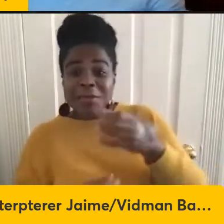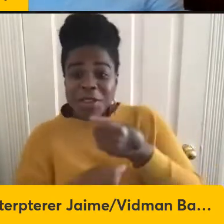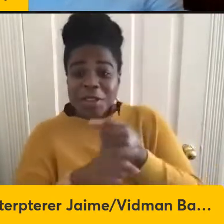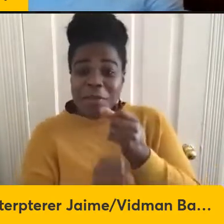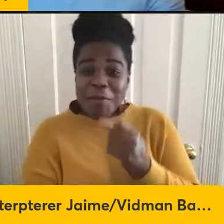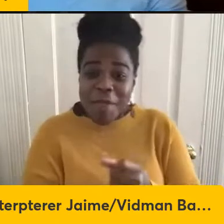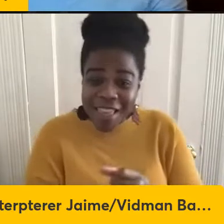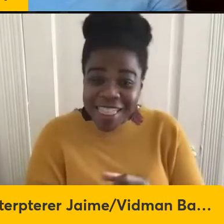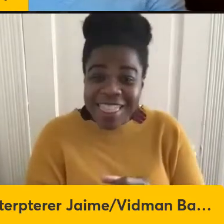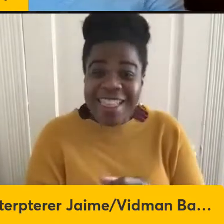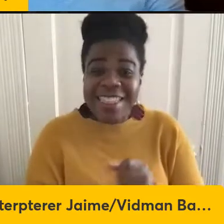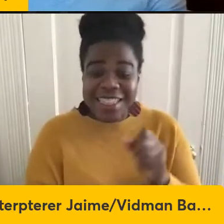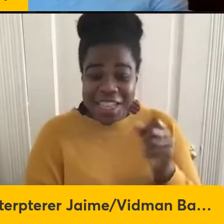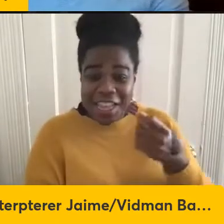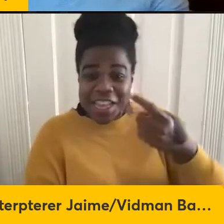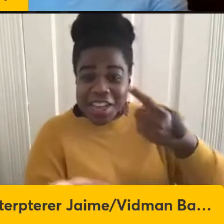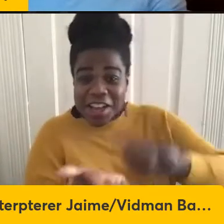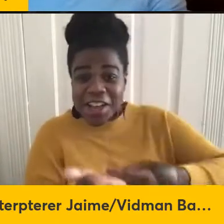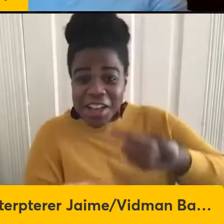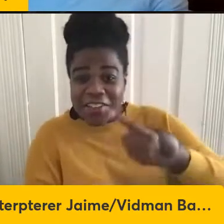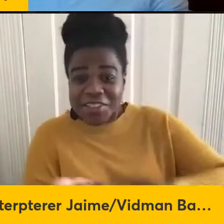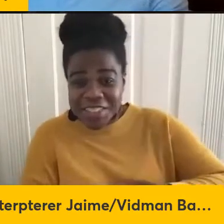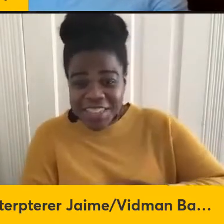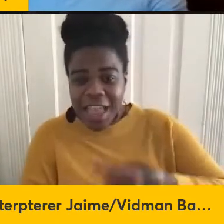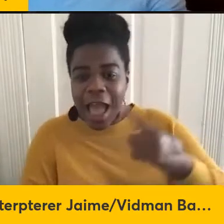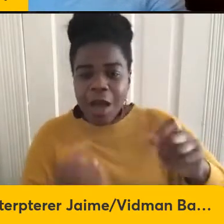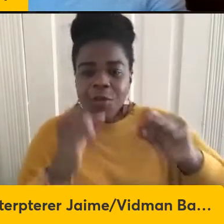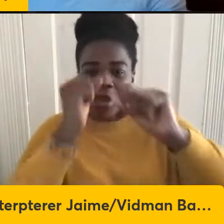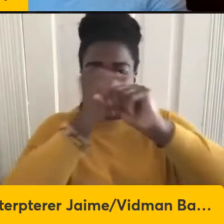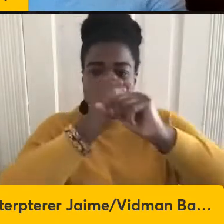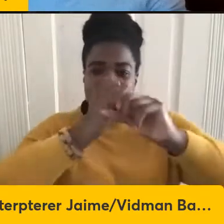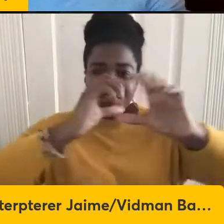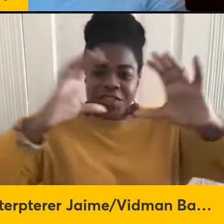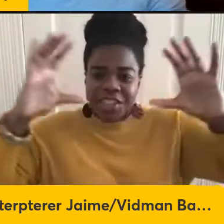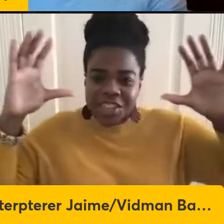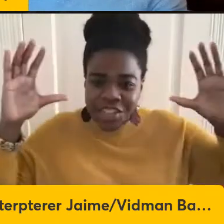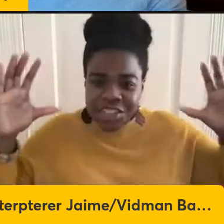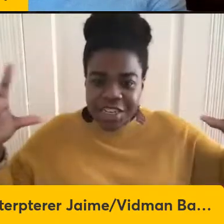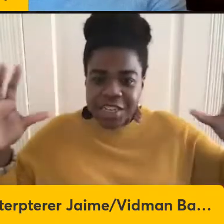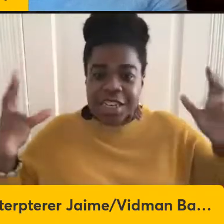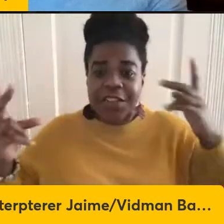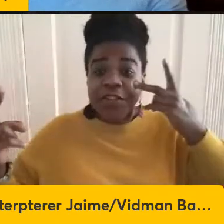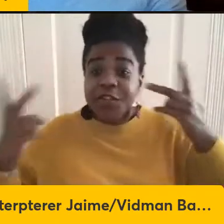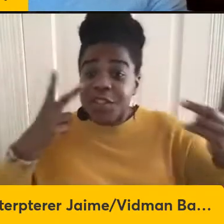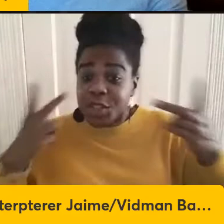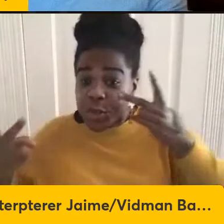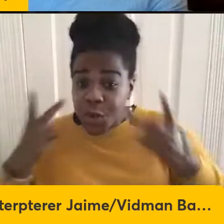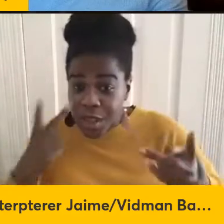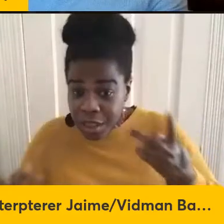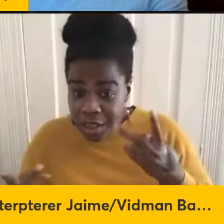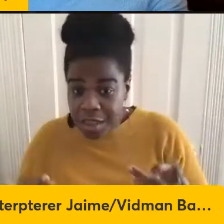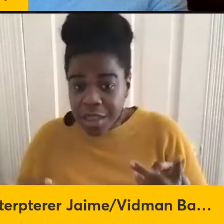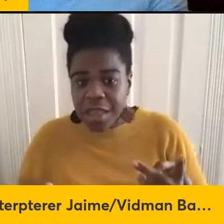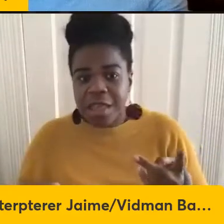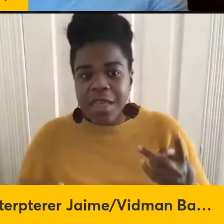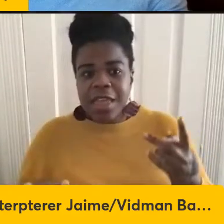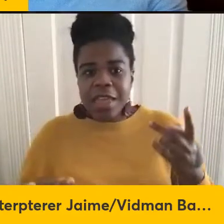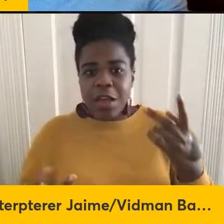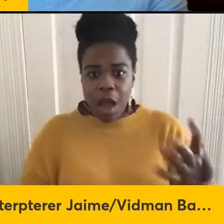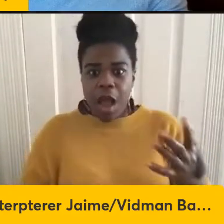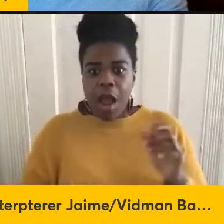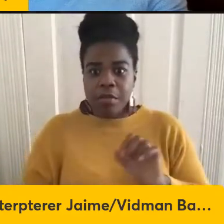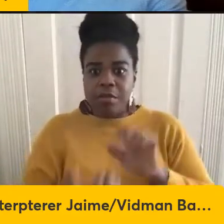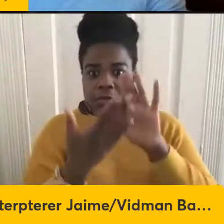multi-dimensional, as we're having this conversation, I want us to envision in a visual way, right? Like what we are dealing